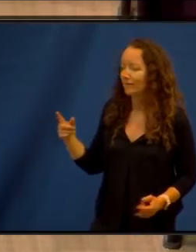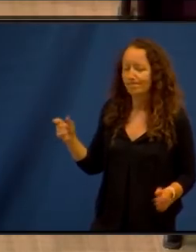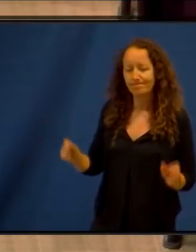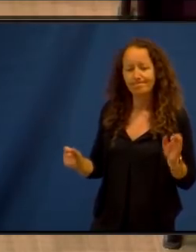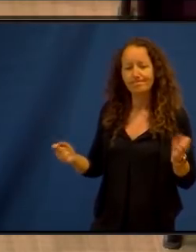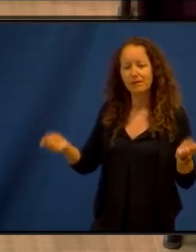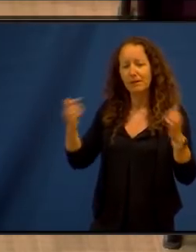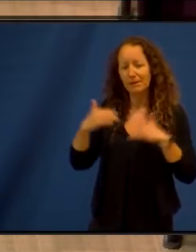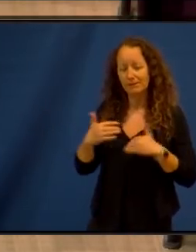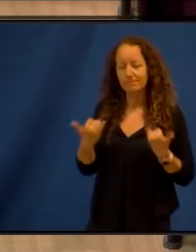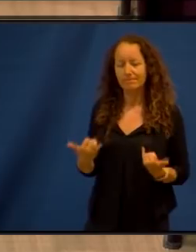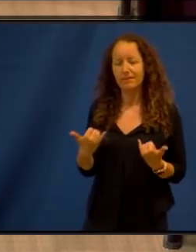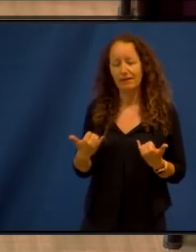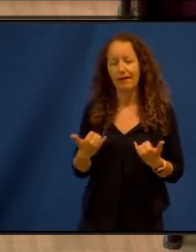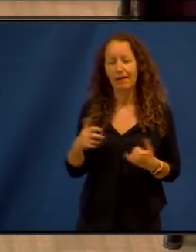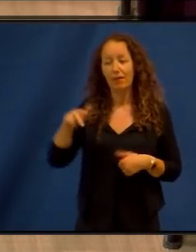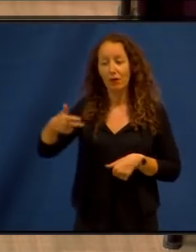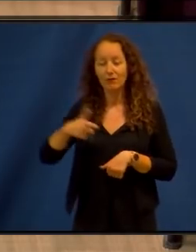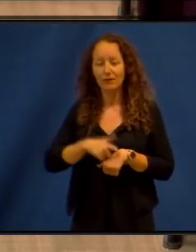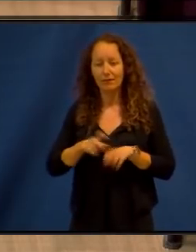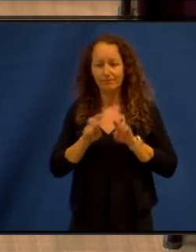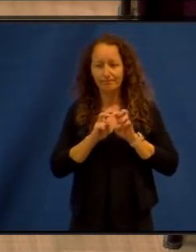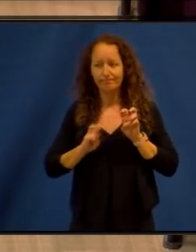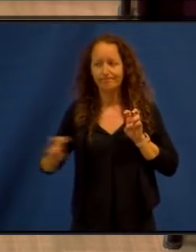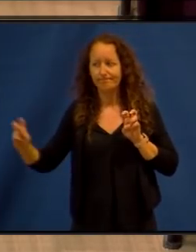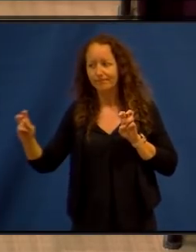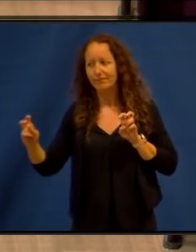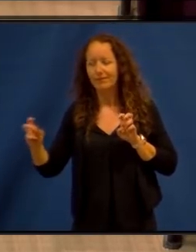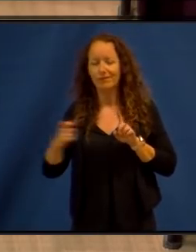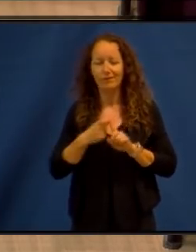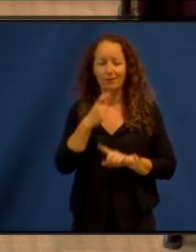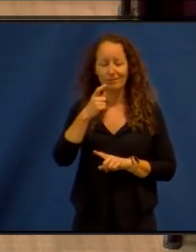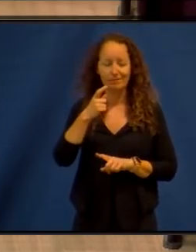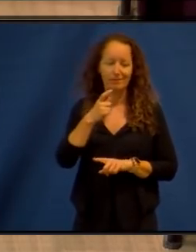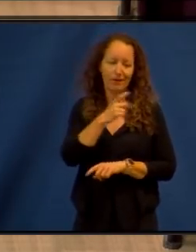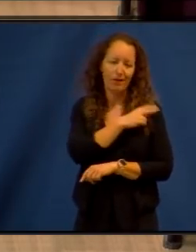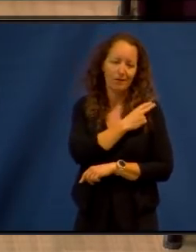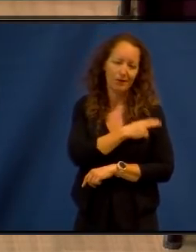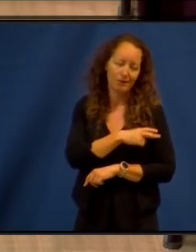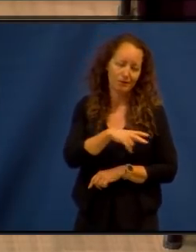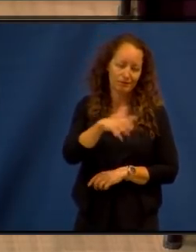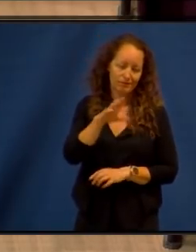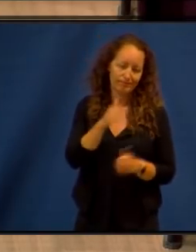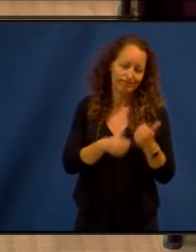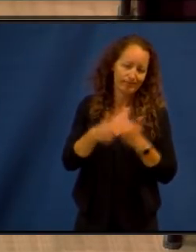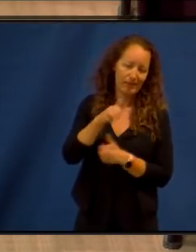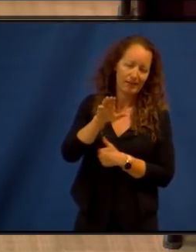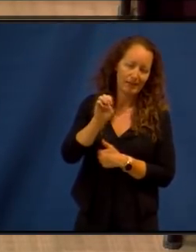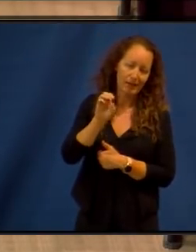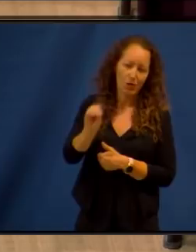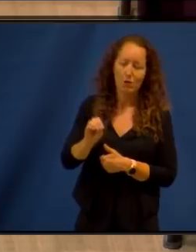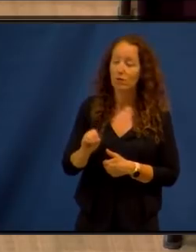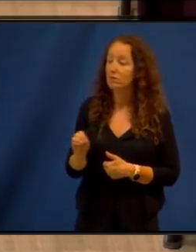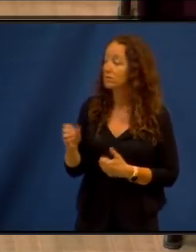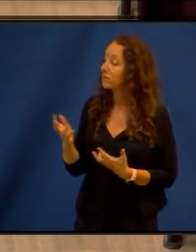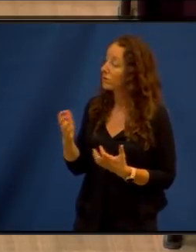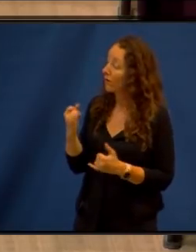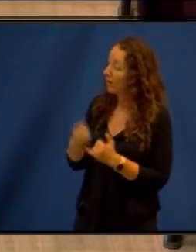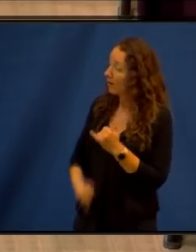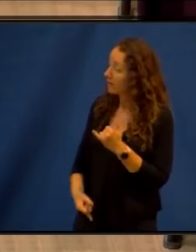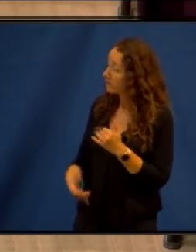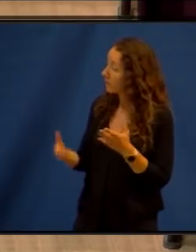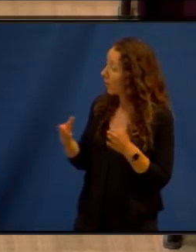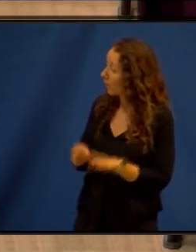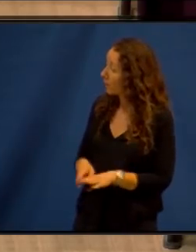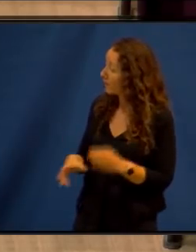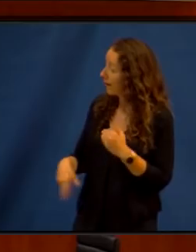and participating in this, third time for the gentleman from the hospital. And did you want to add anything else at the